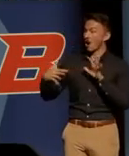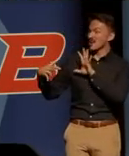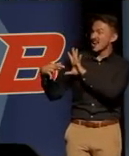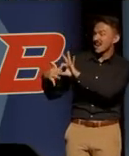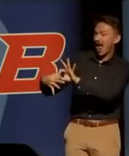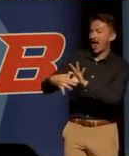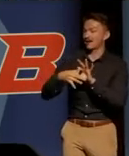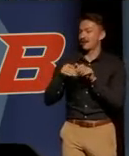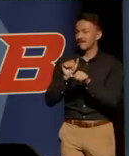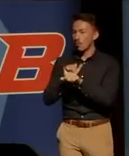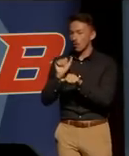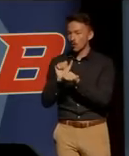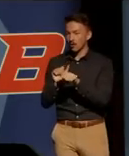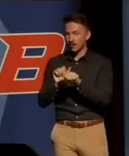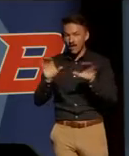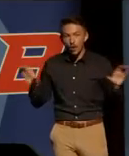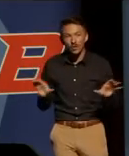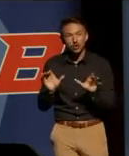do together.